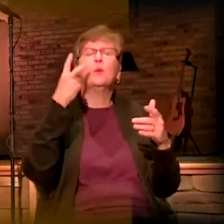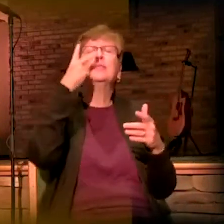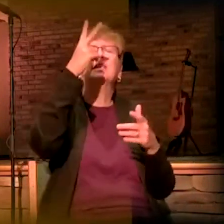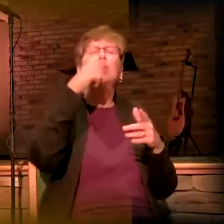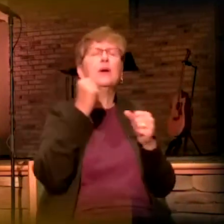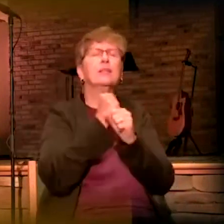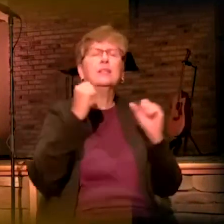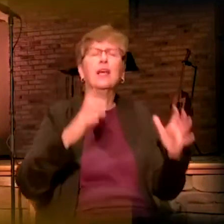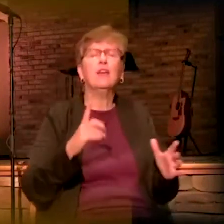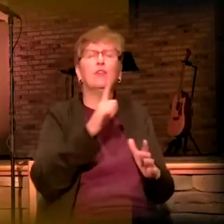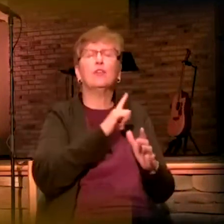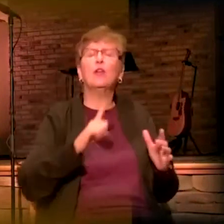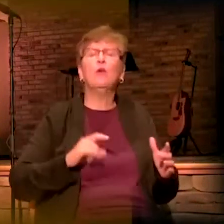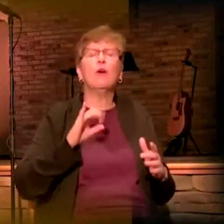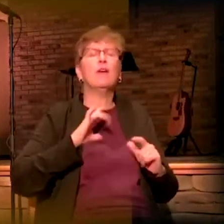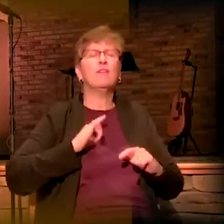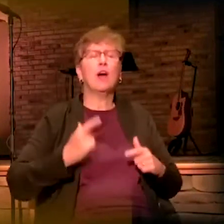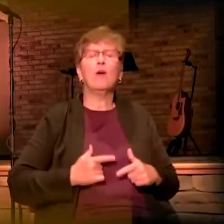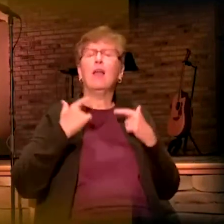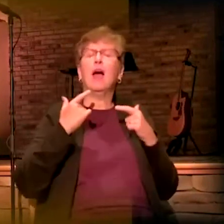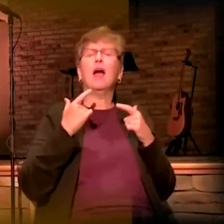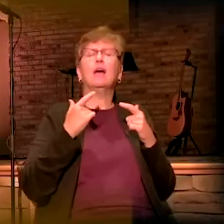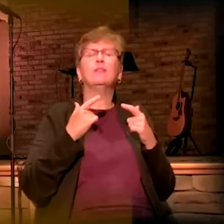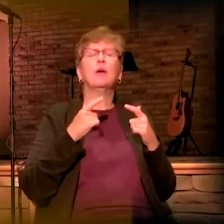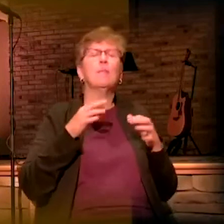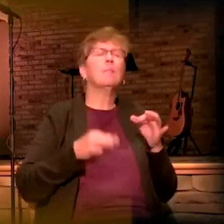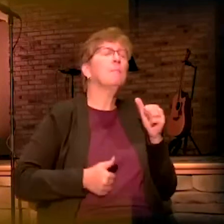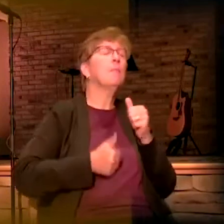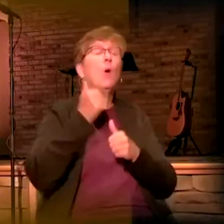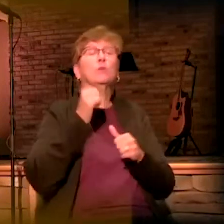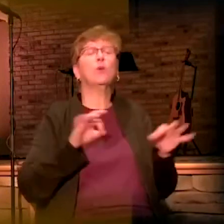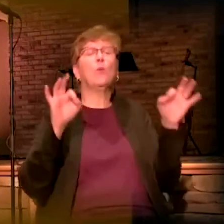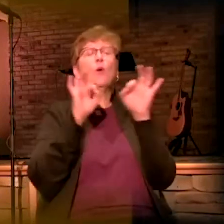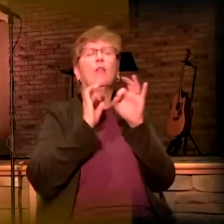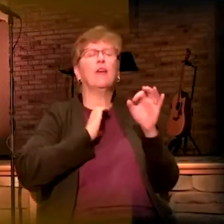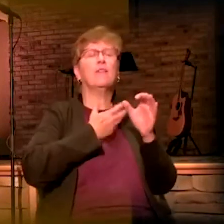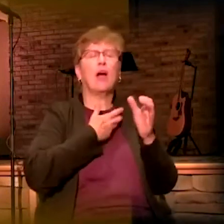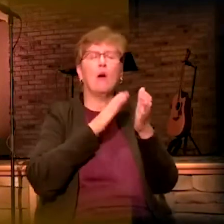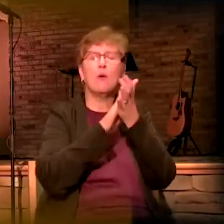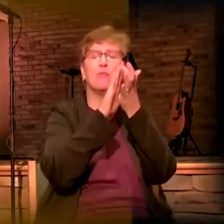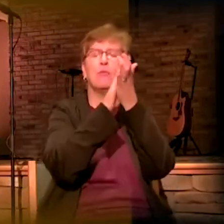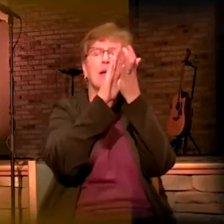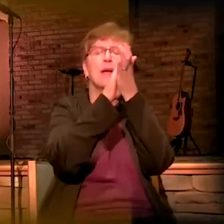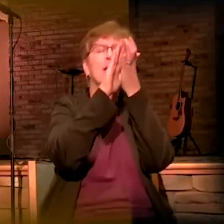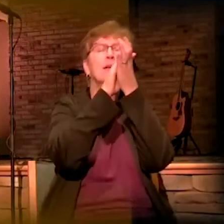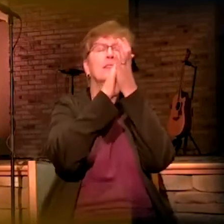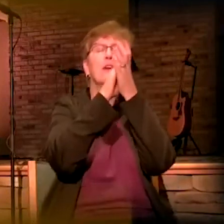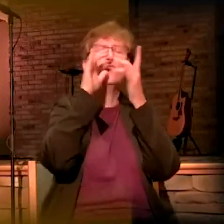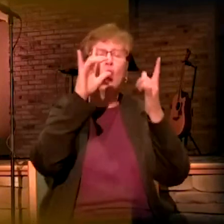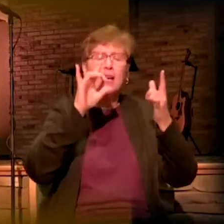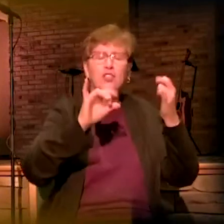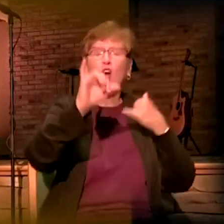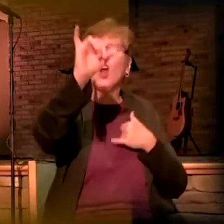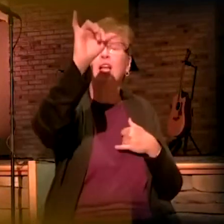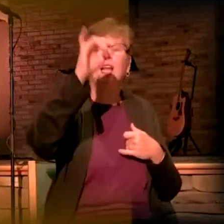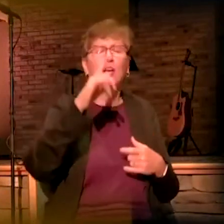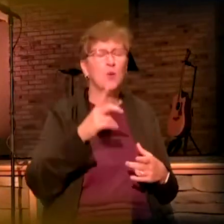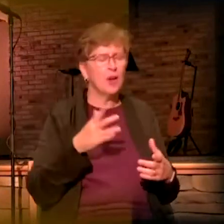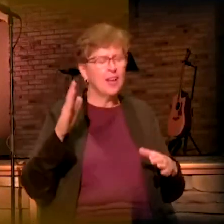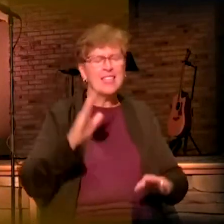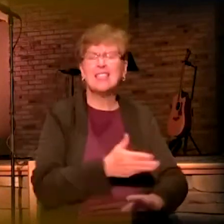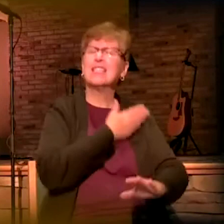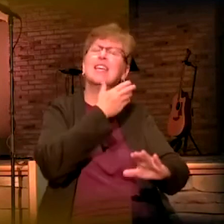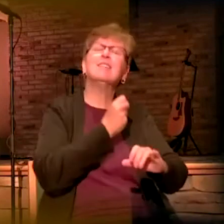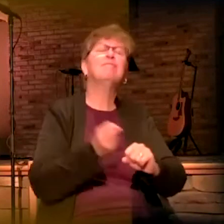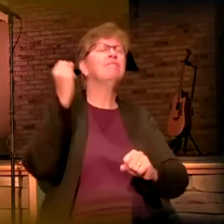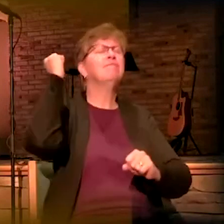lives, that you are most worthy of our praise. Lord, one day, for eternity, we're going to be singing that song, Worthy is the Lamb, and we